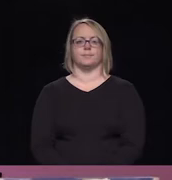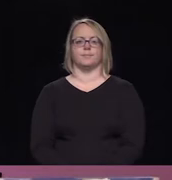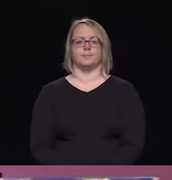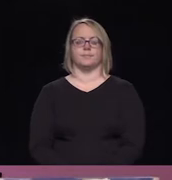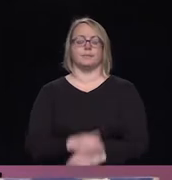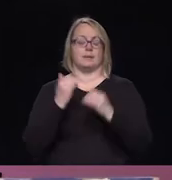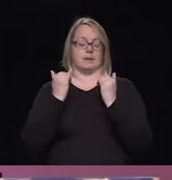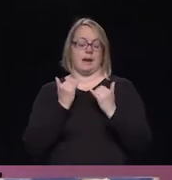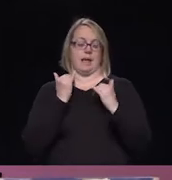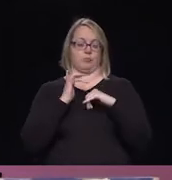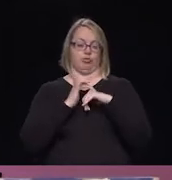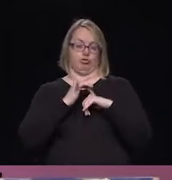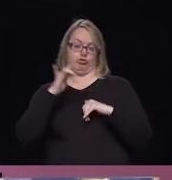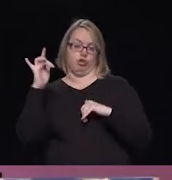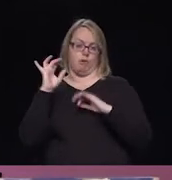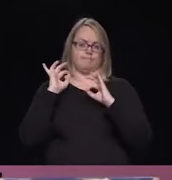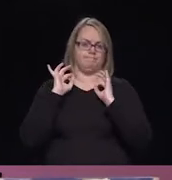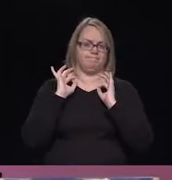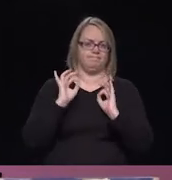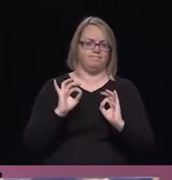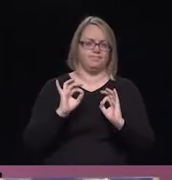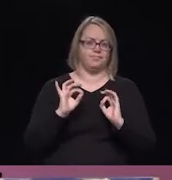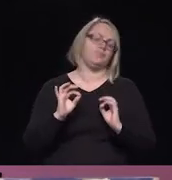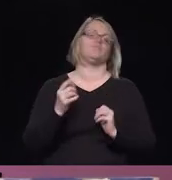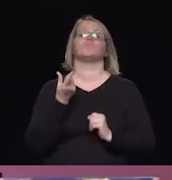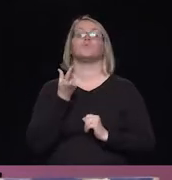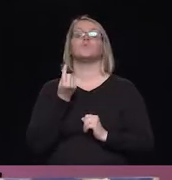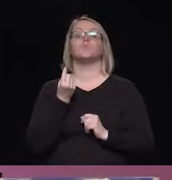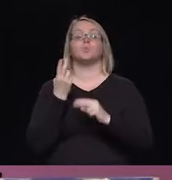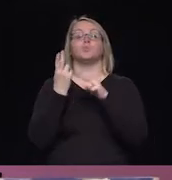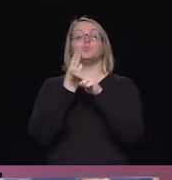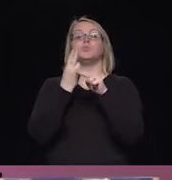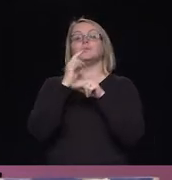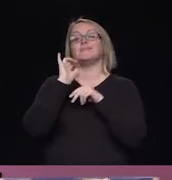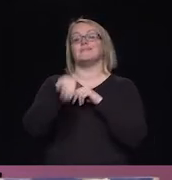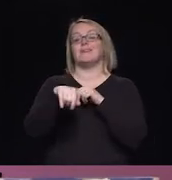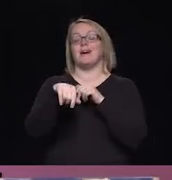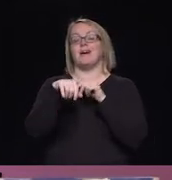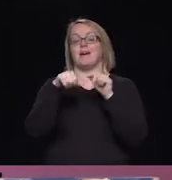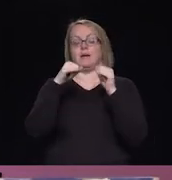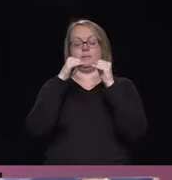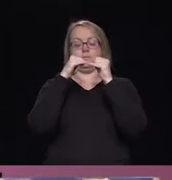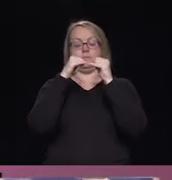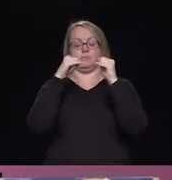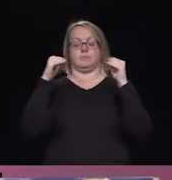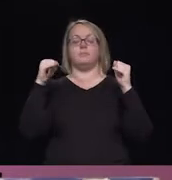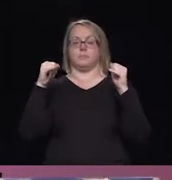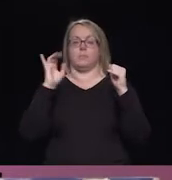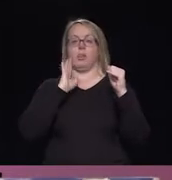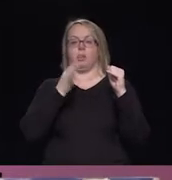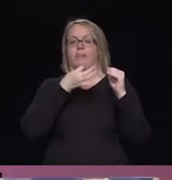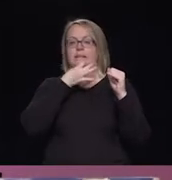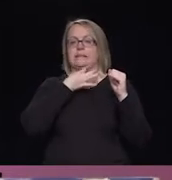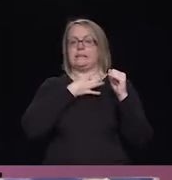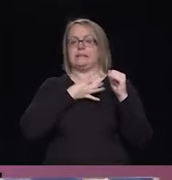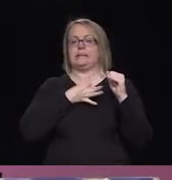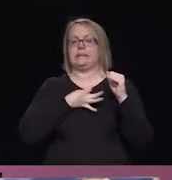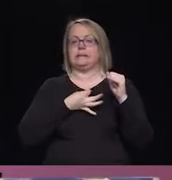Now that I have that sharp edge, we're going to go ahead and make that land way back on the horizon.